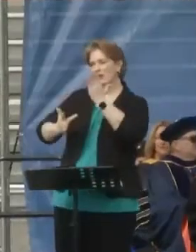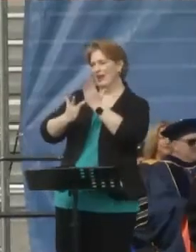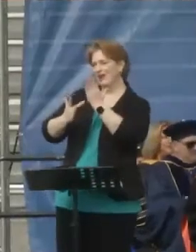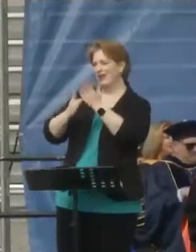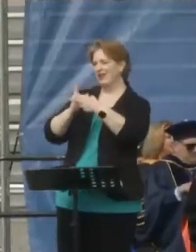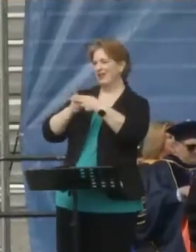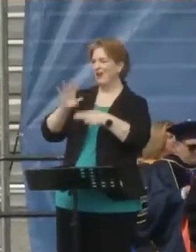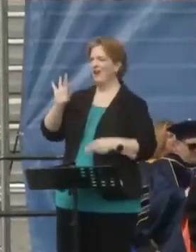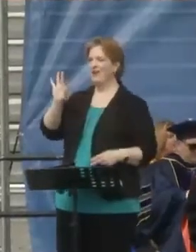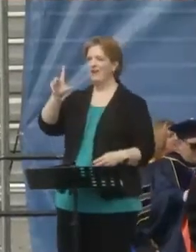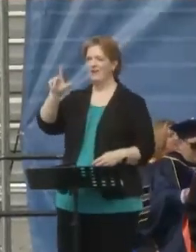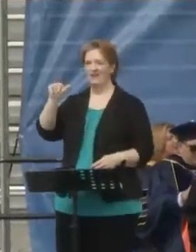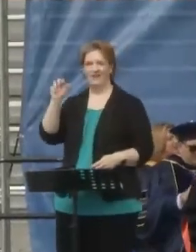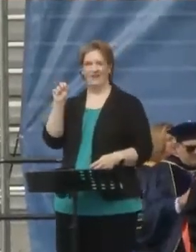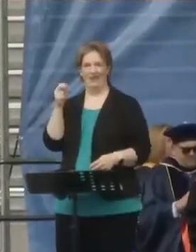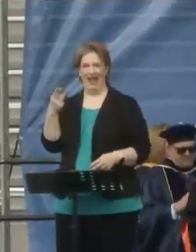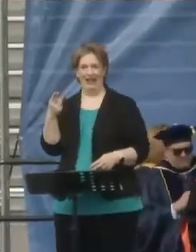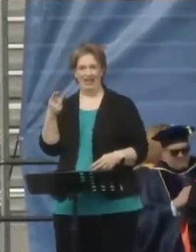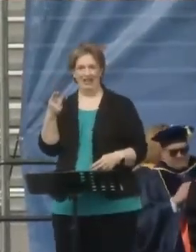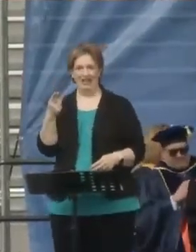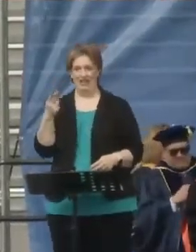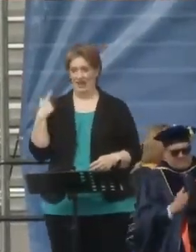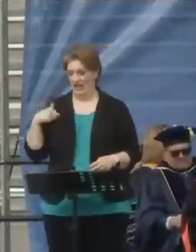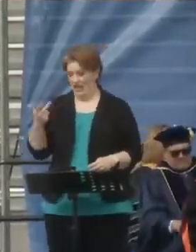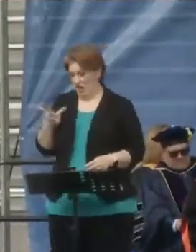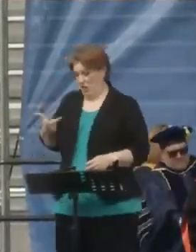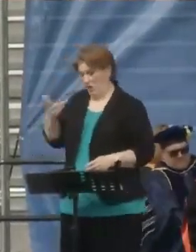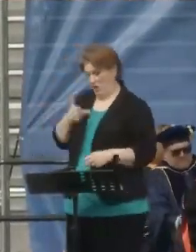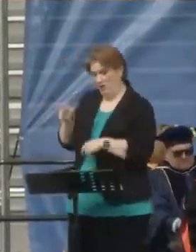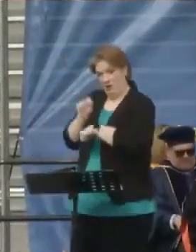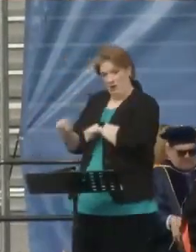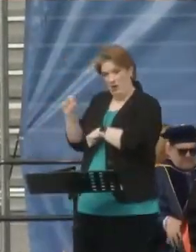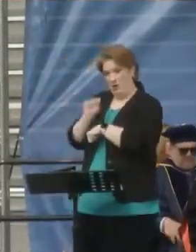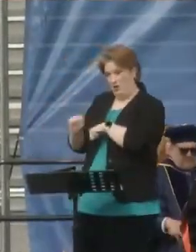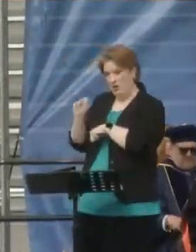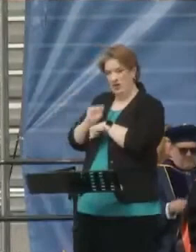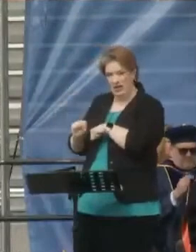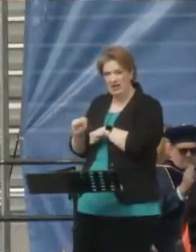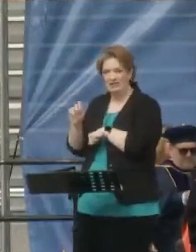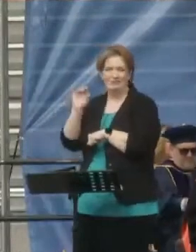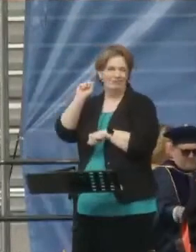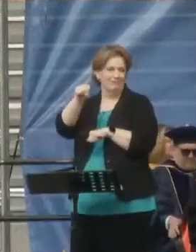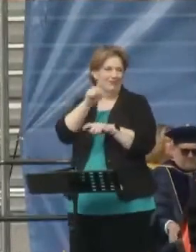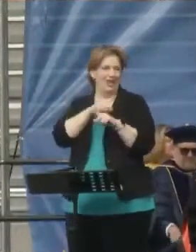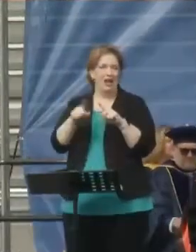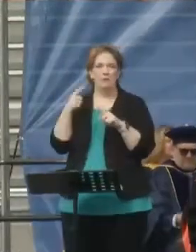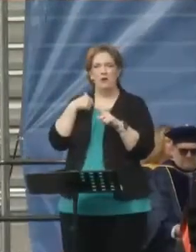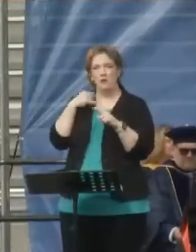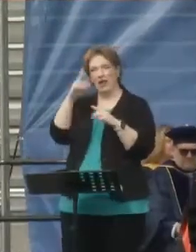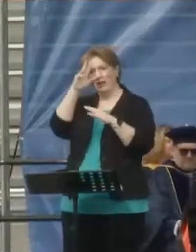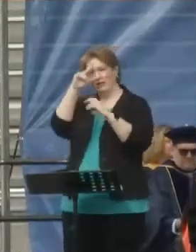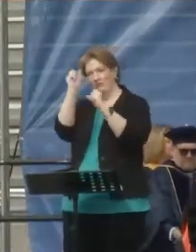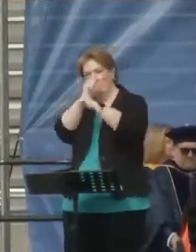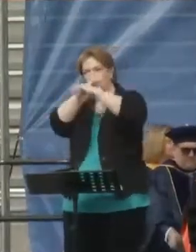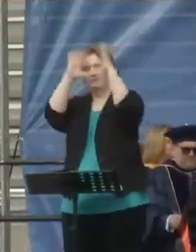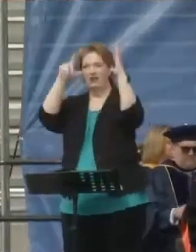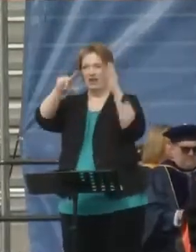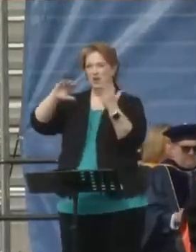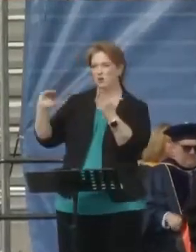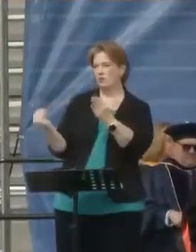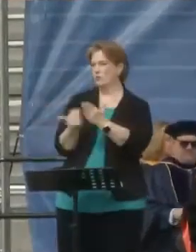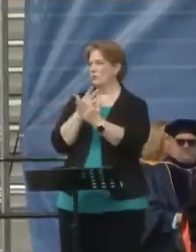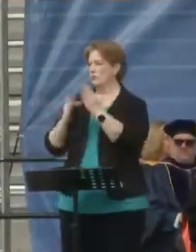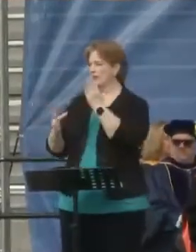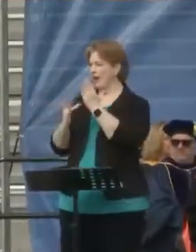risk. We all had good careers, but we also had a vision that this lab technology could be